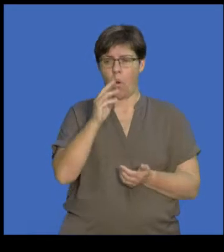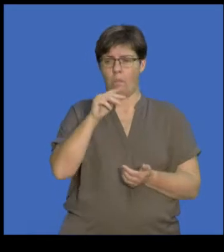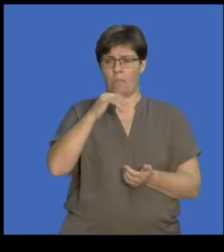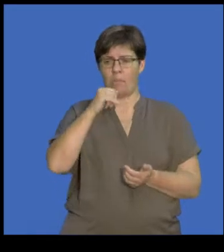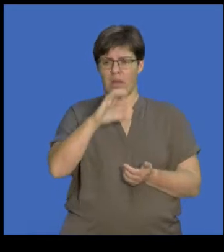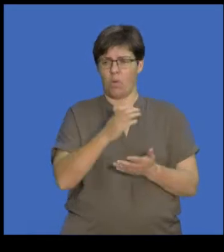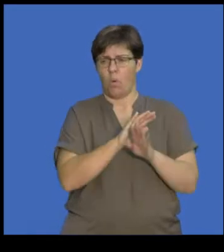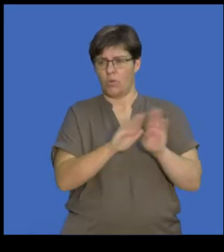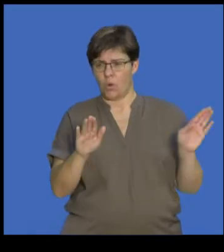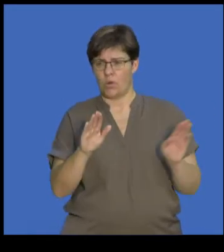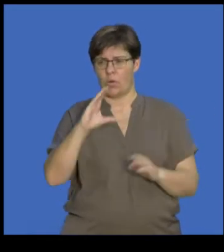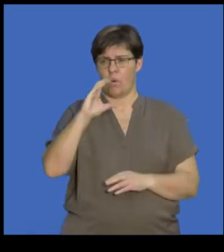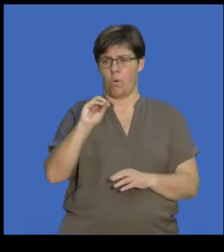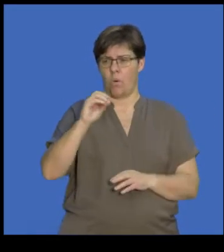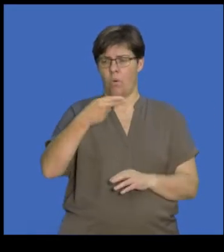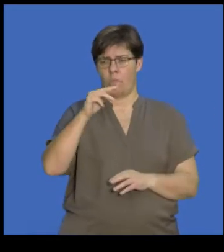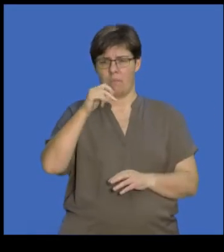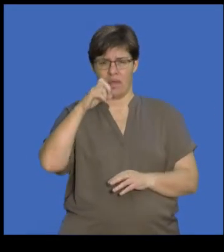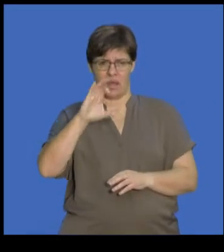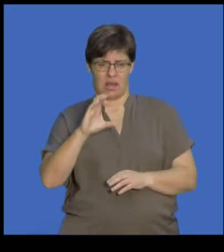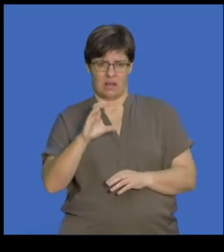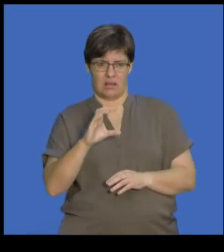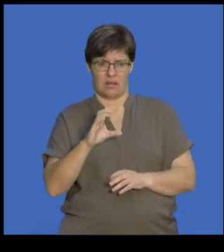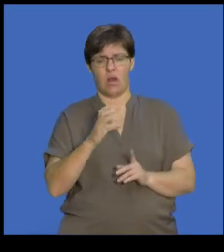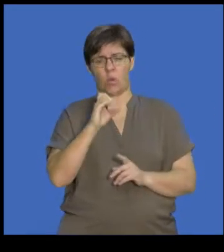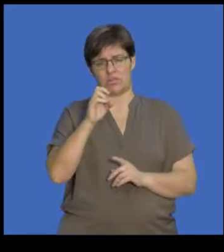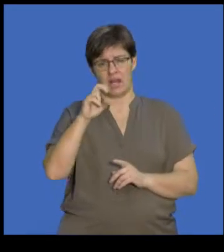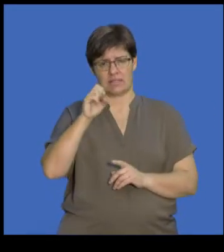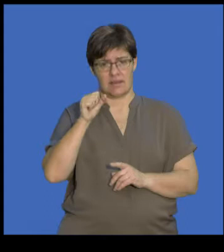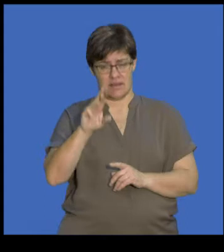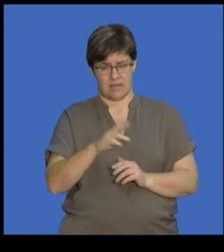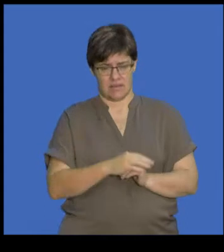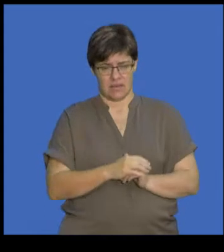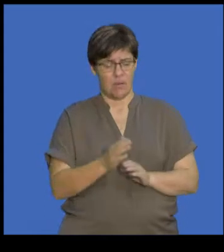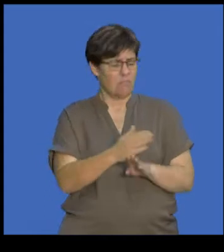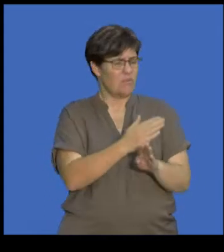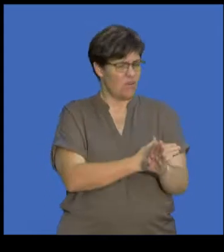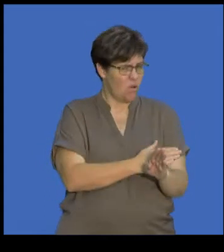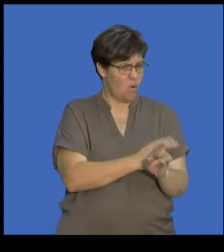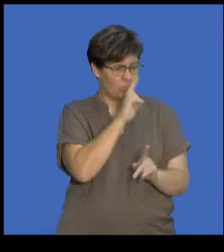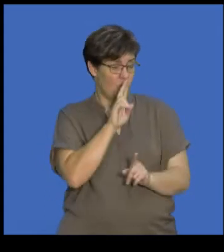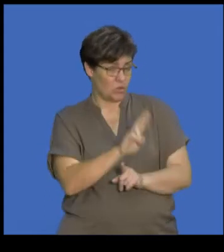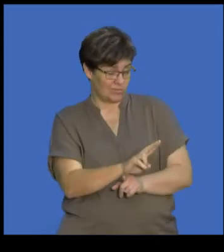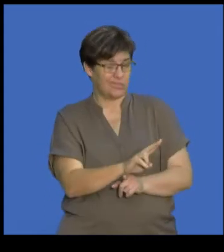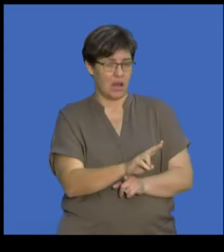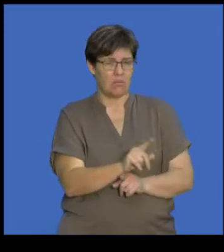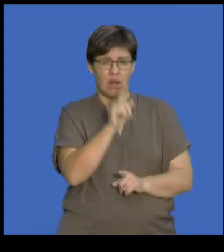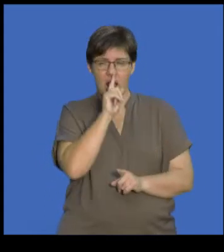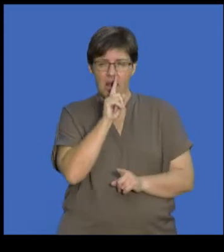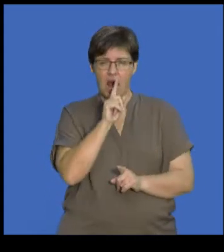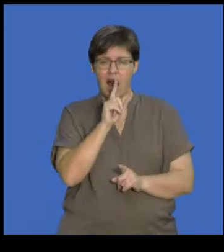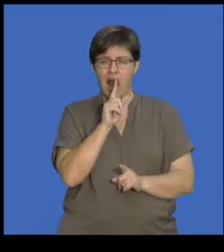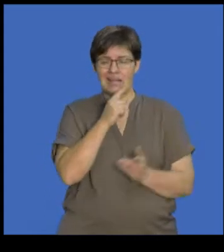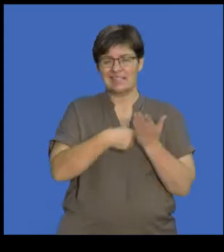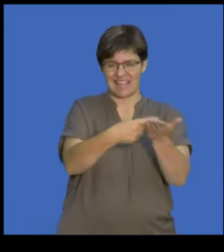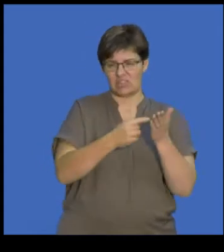non-ohmic conductor. All right. But before we look at the Ohm's Law, this is the thought which is, is going to guide